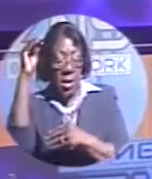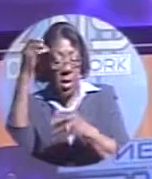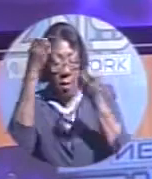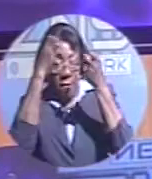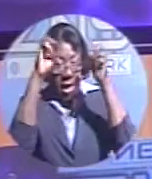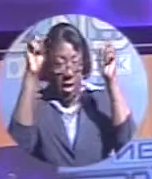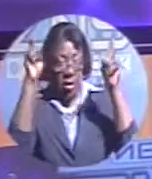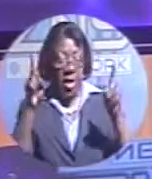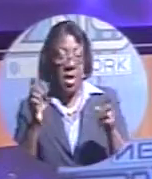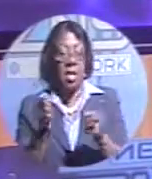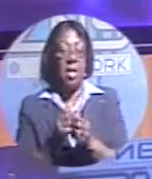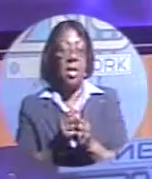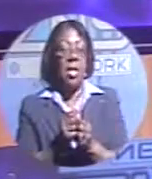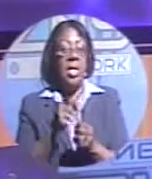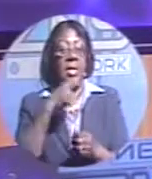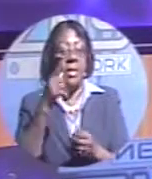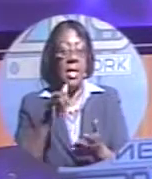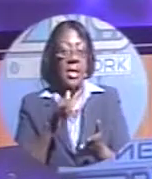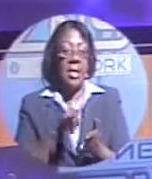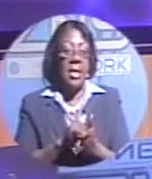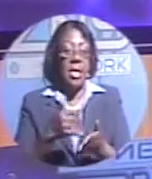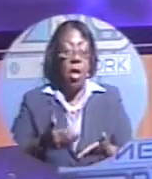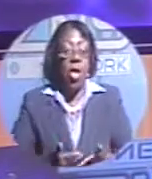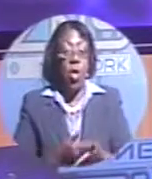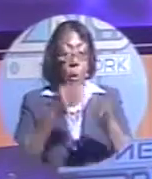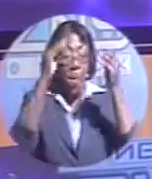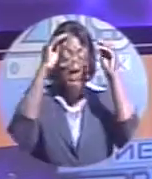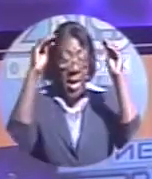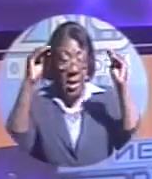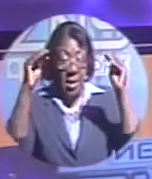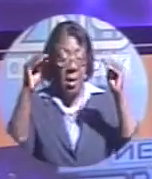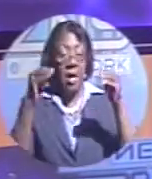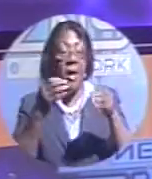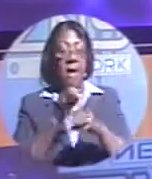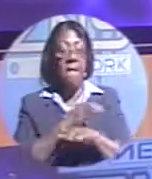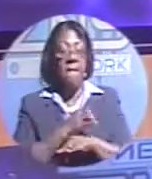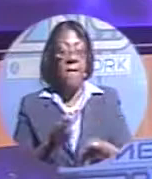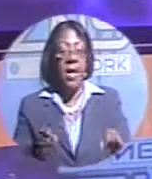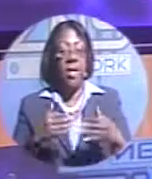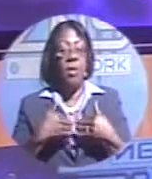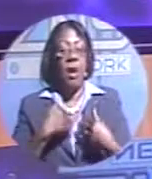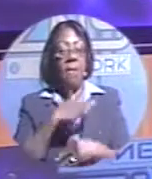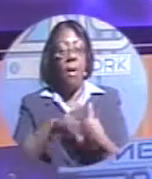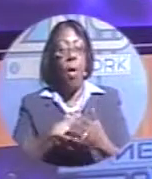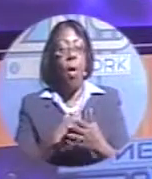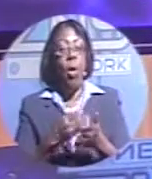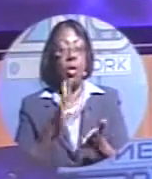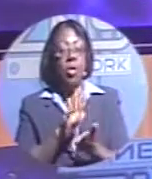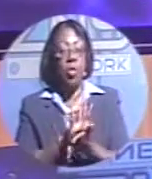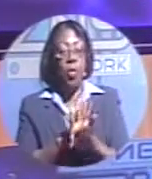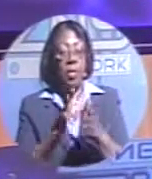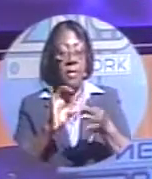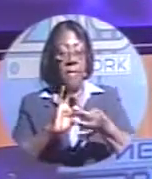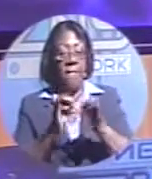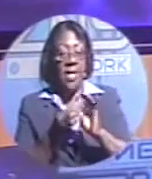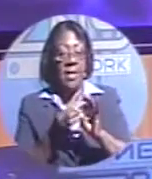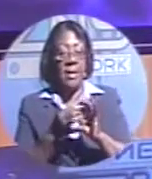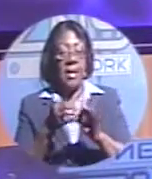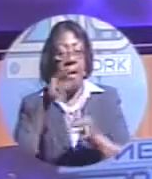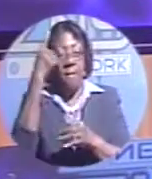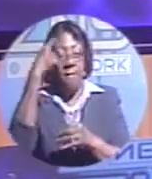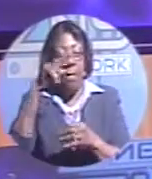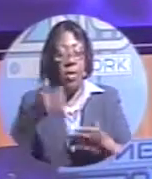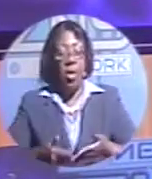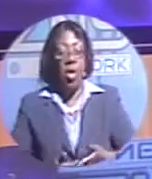new minister failed to have all schools across the country repaired in time for the new academic school term, while giving some key examples